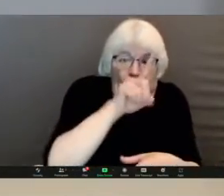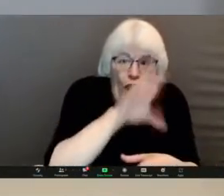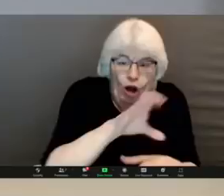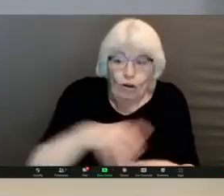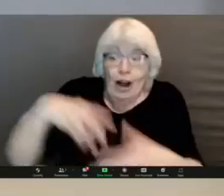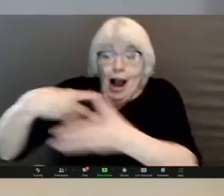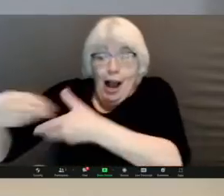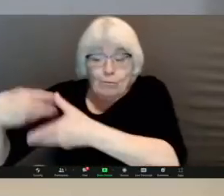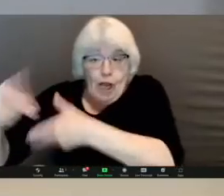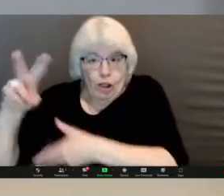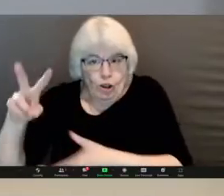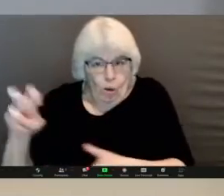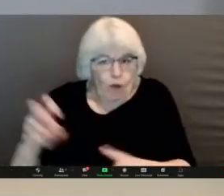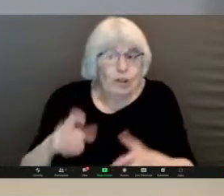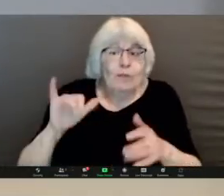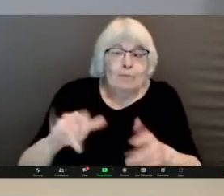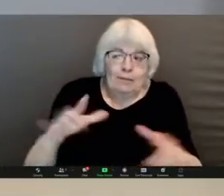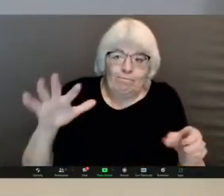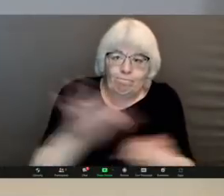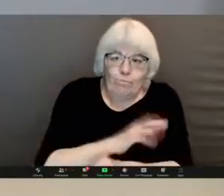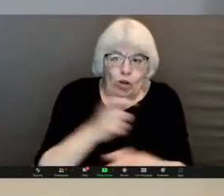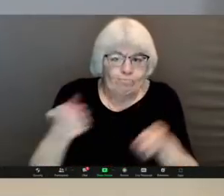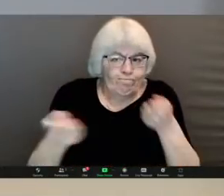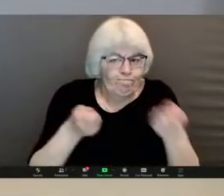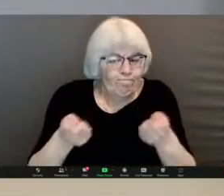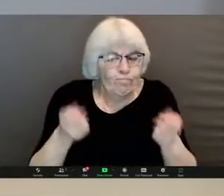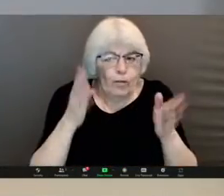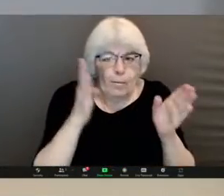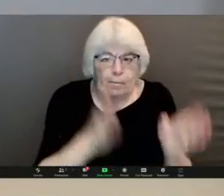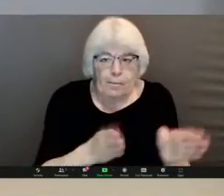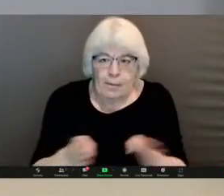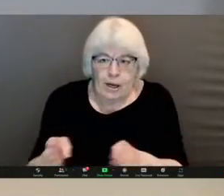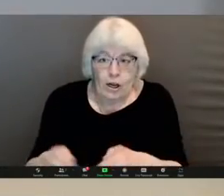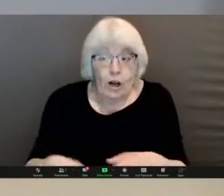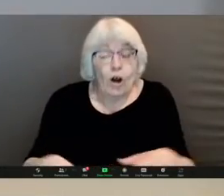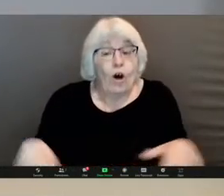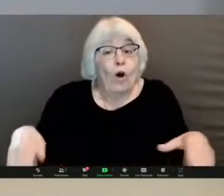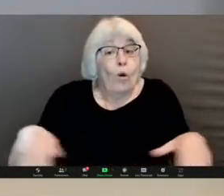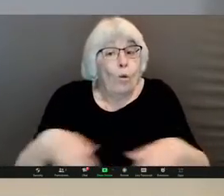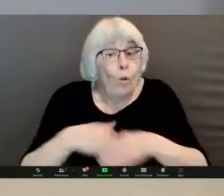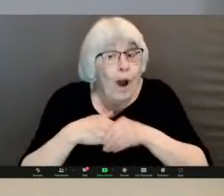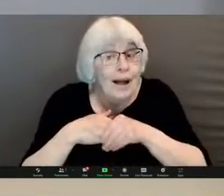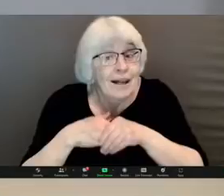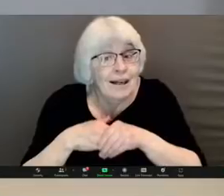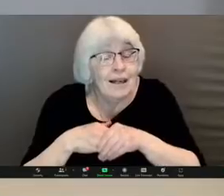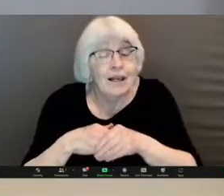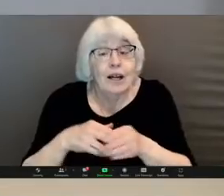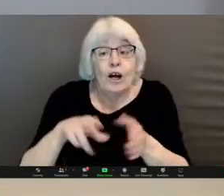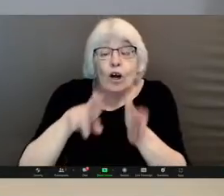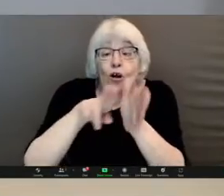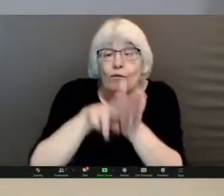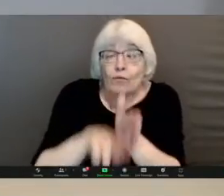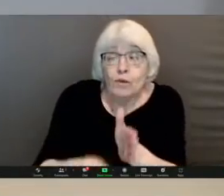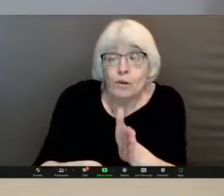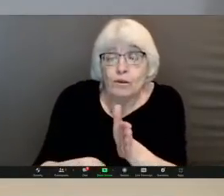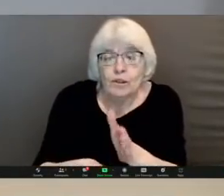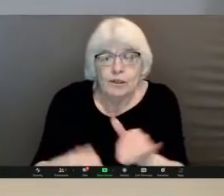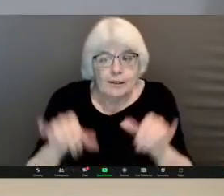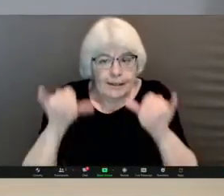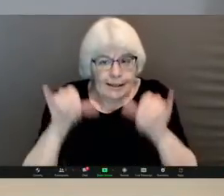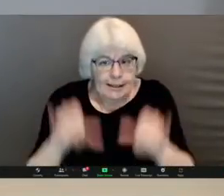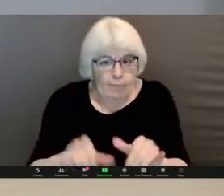cohort is not required. Weddings and funerals can continue to have a maximum of 200 people, and the